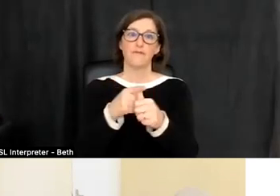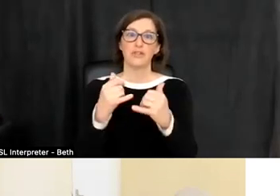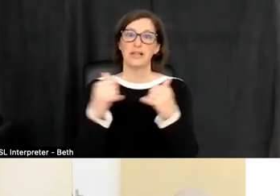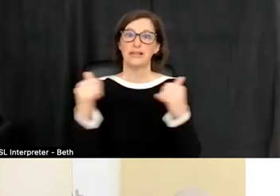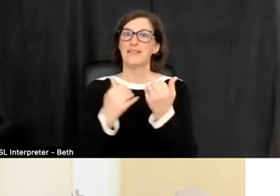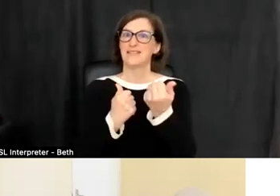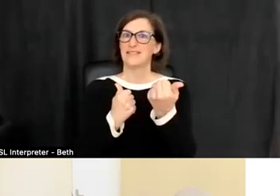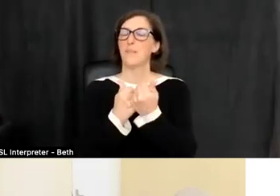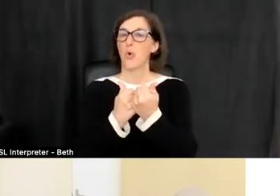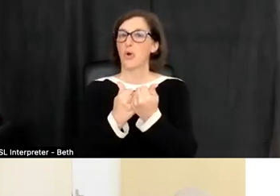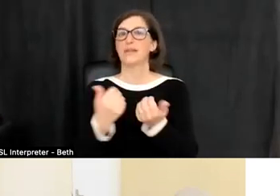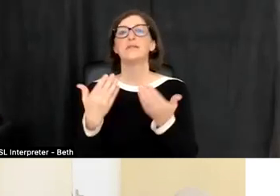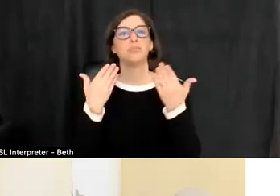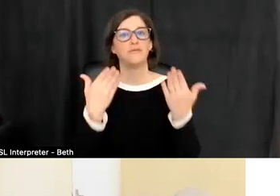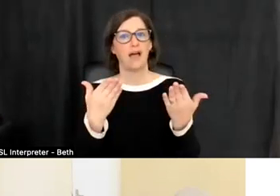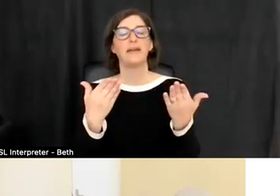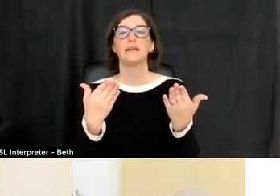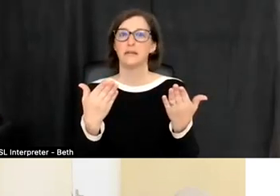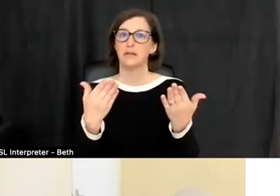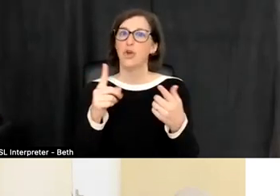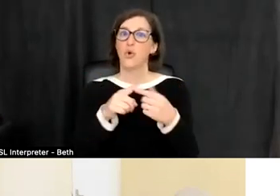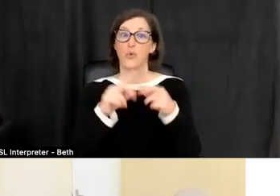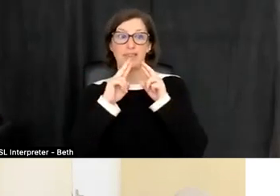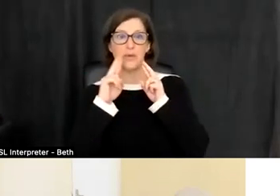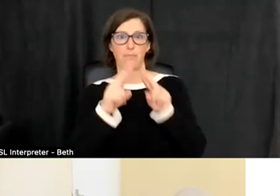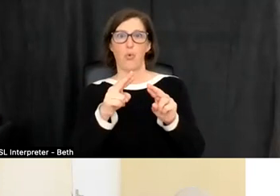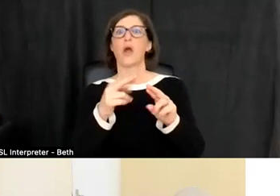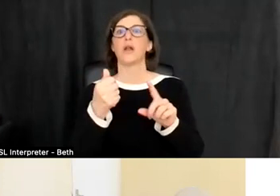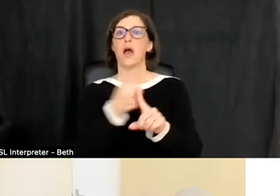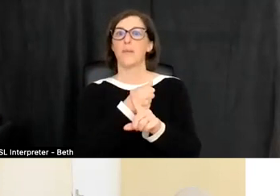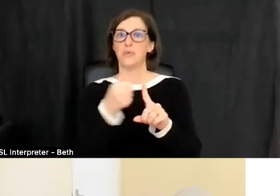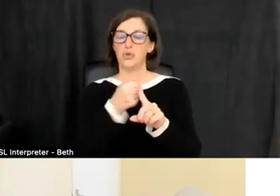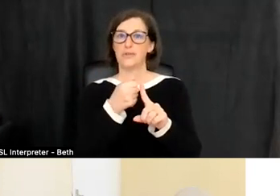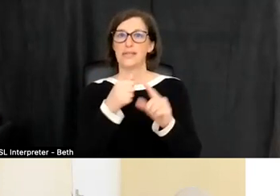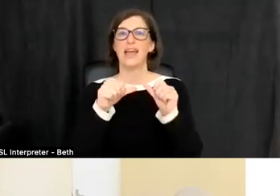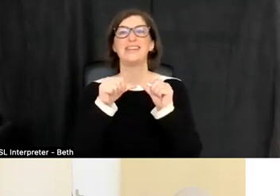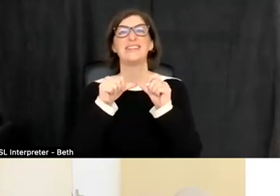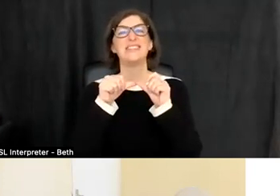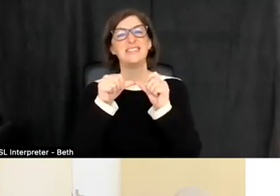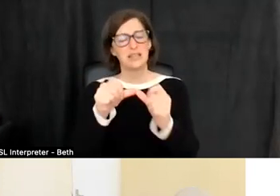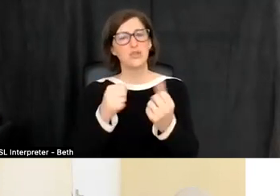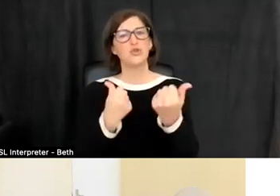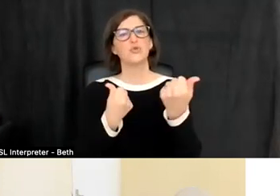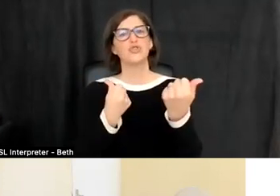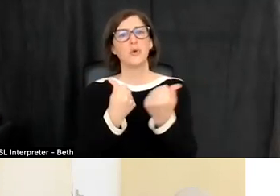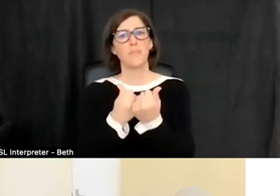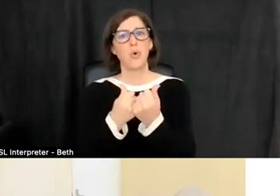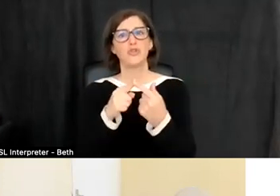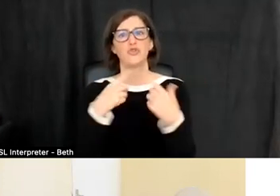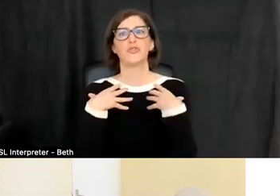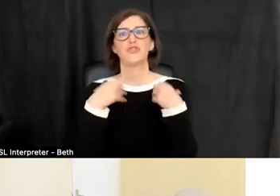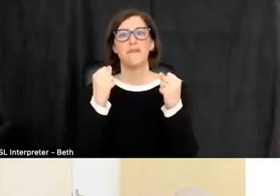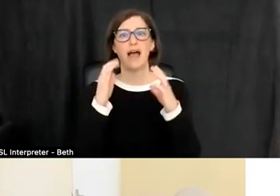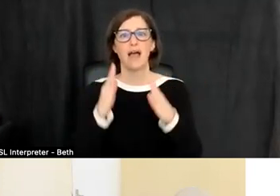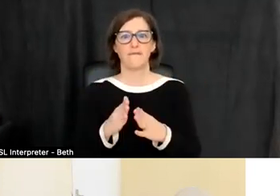that is provided to the survivor when they report abuse, and there's continued support to the survivor,